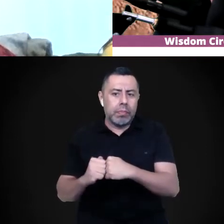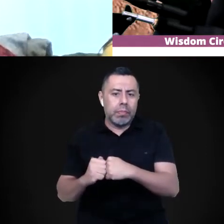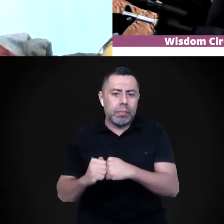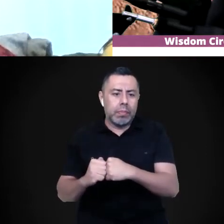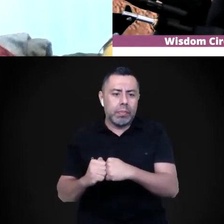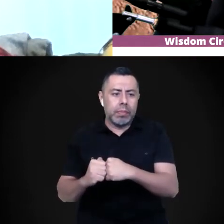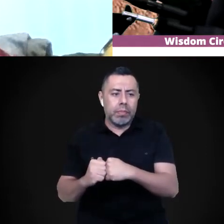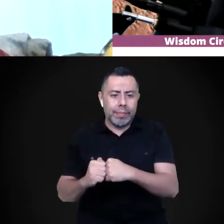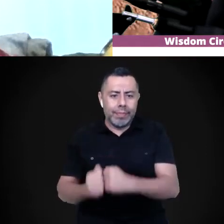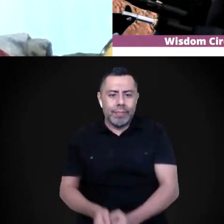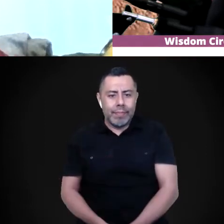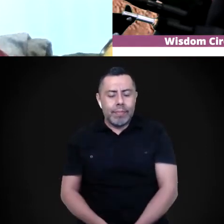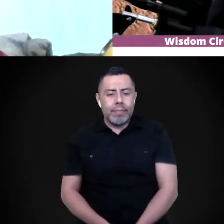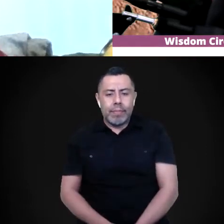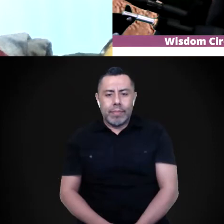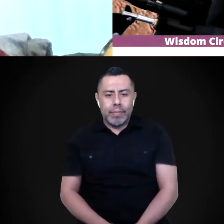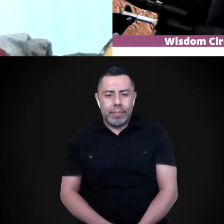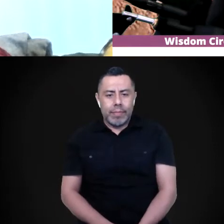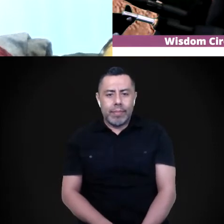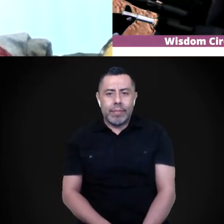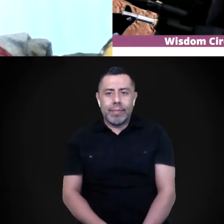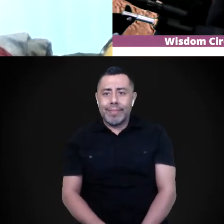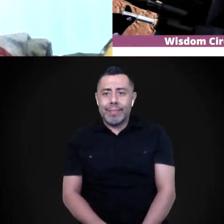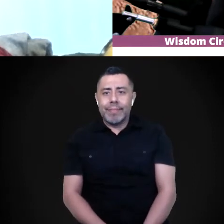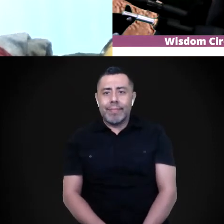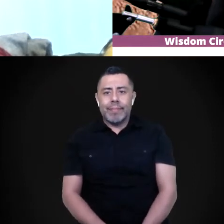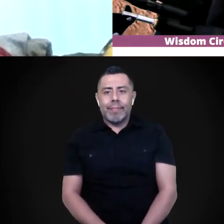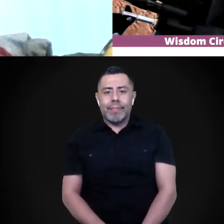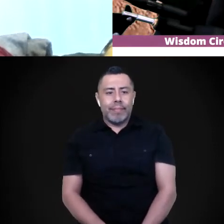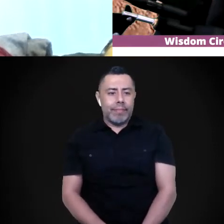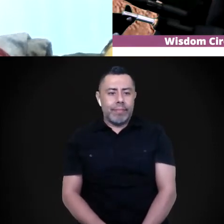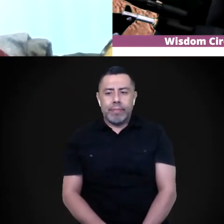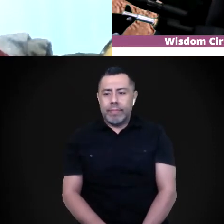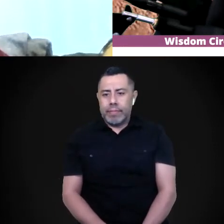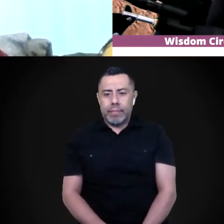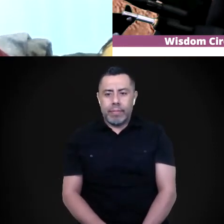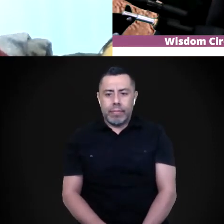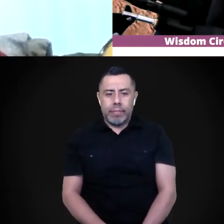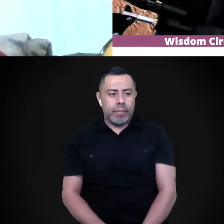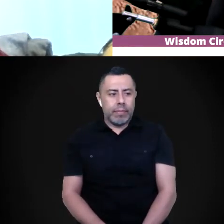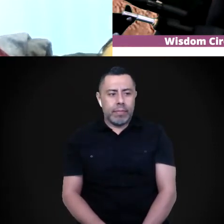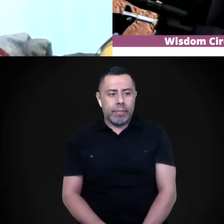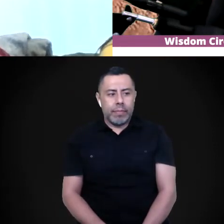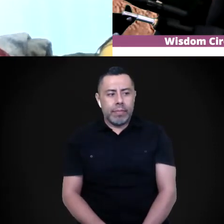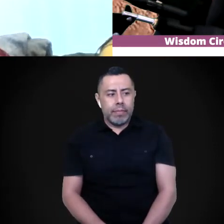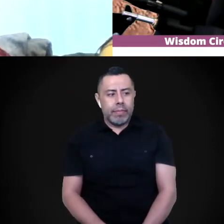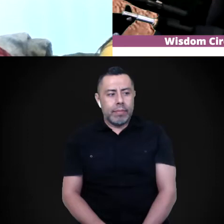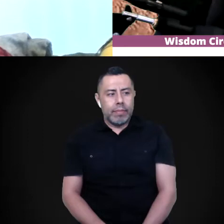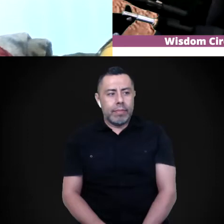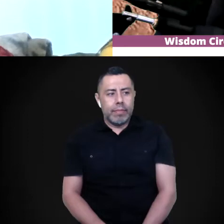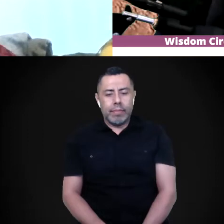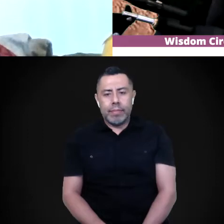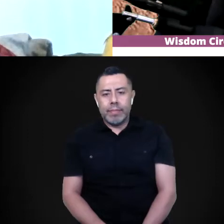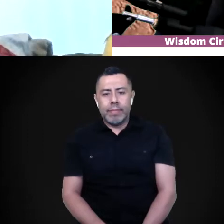In Stratolis, Hattishin yet or trot on a hill such the other court lego at she